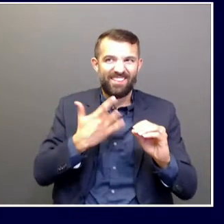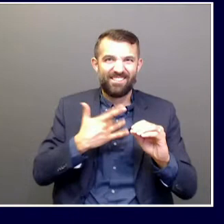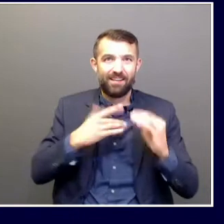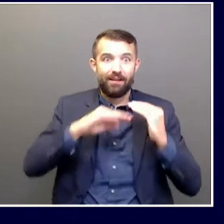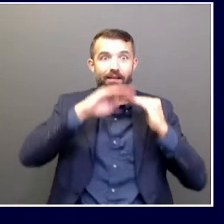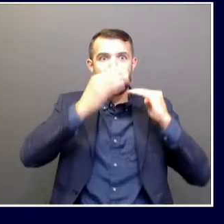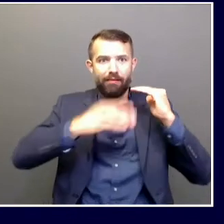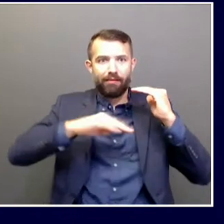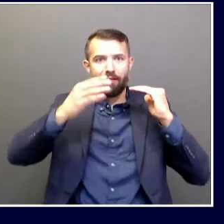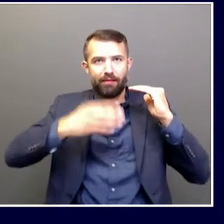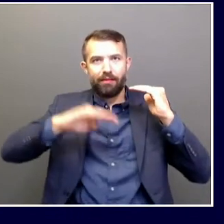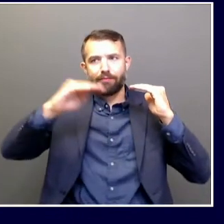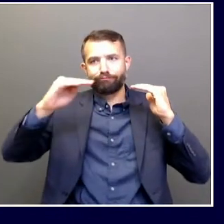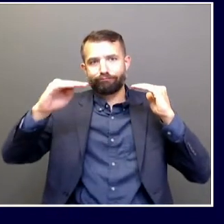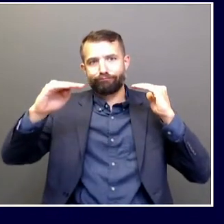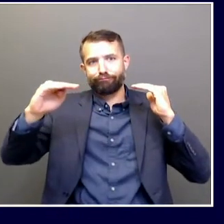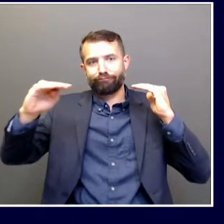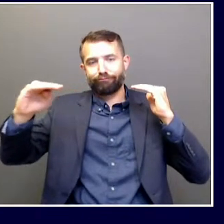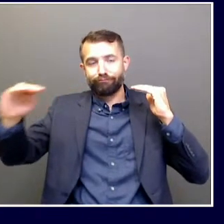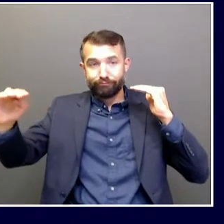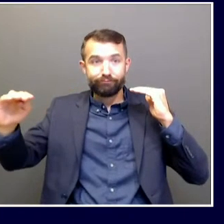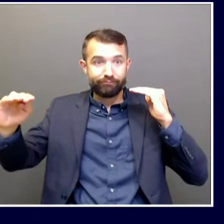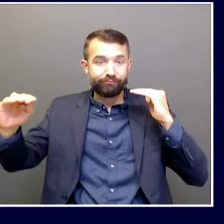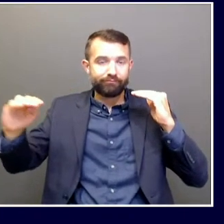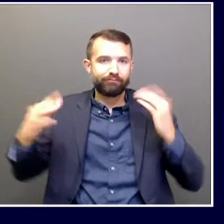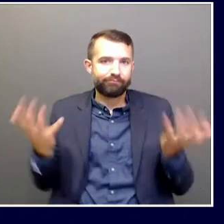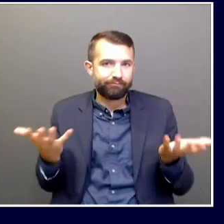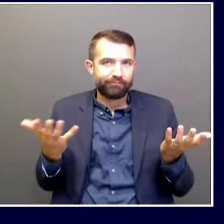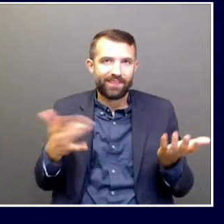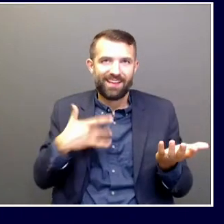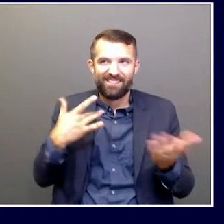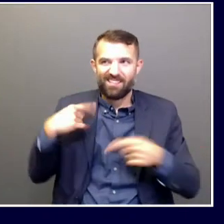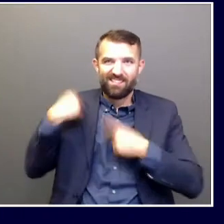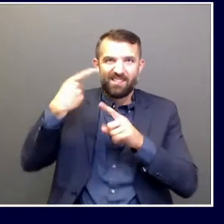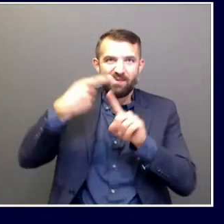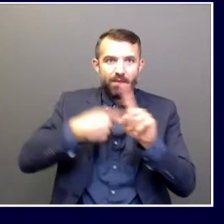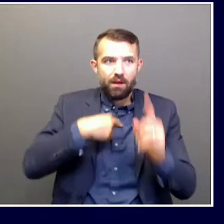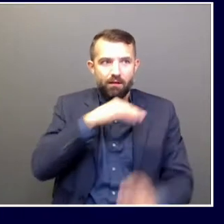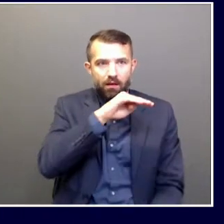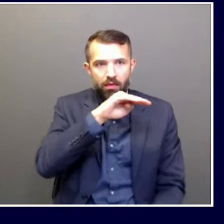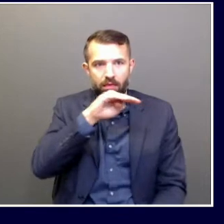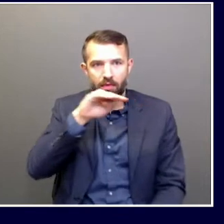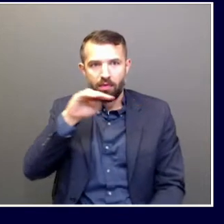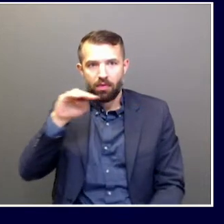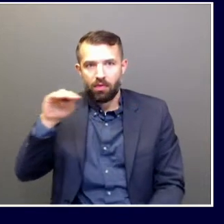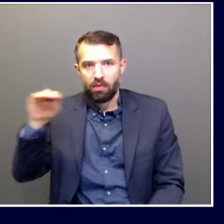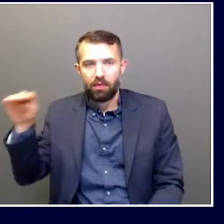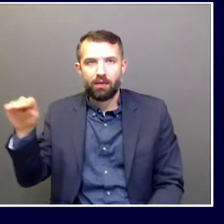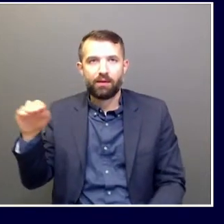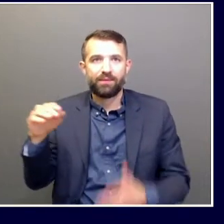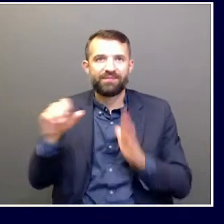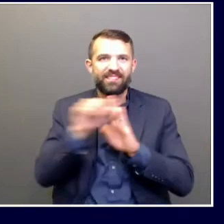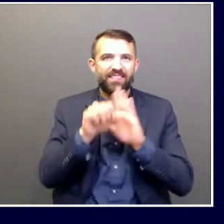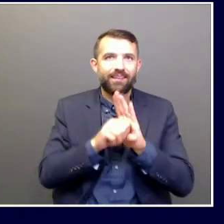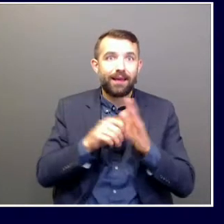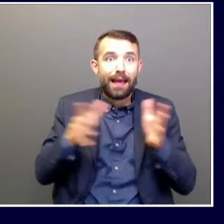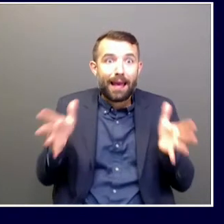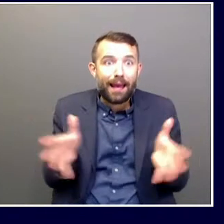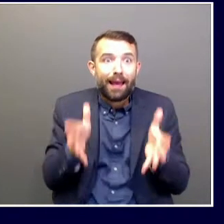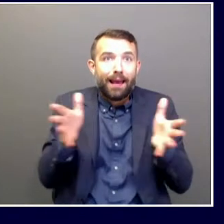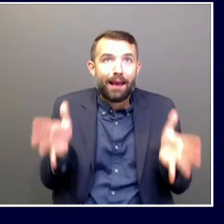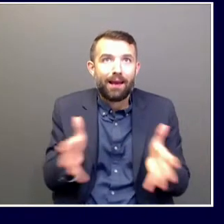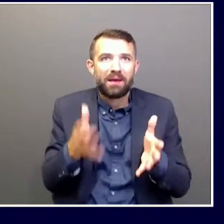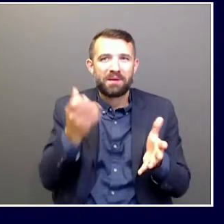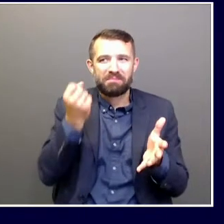month. And I hear the state urging more people to get vaccinated, but is there a specific strategy to combat vaccine